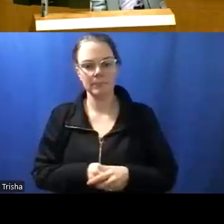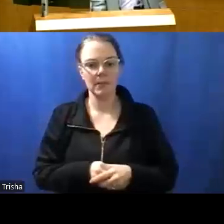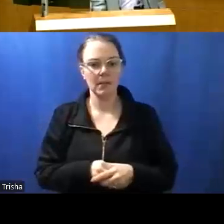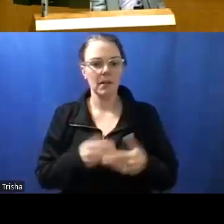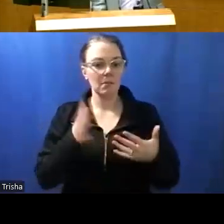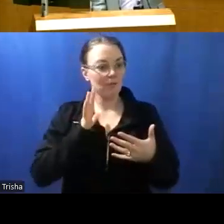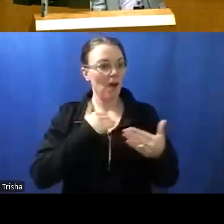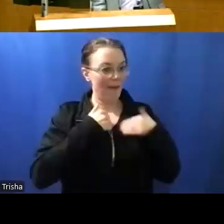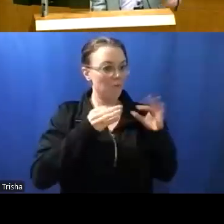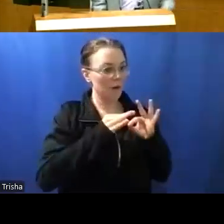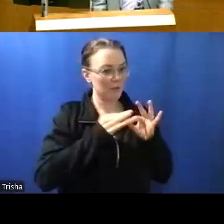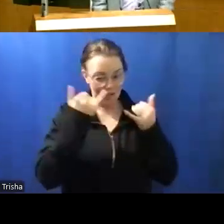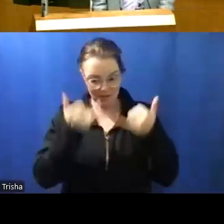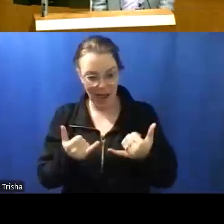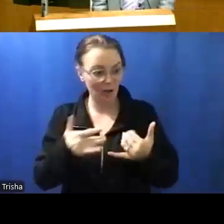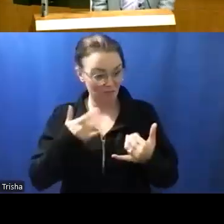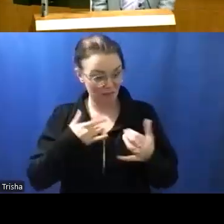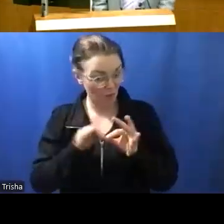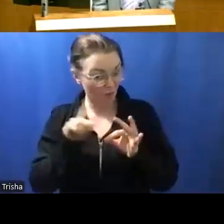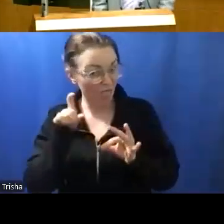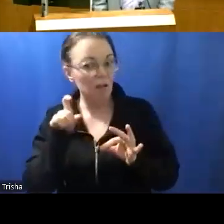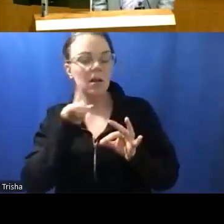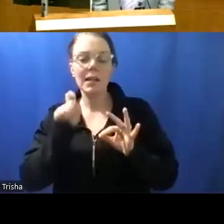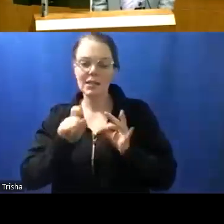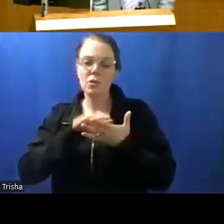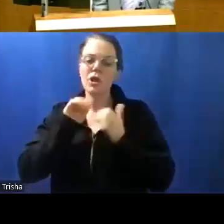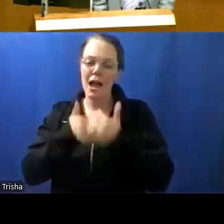before, now that they're losing vision and dealing with it.